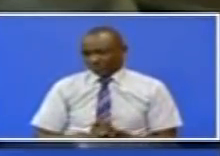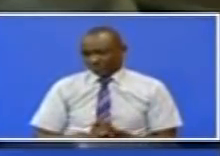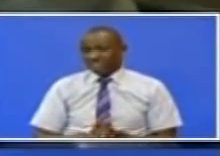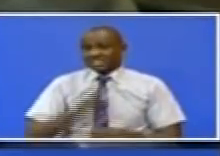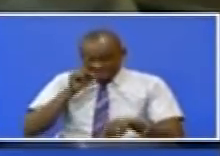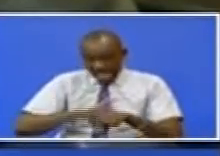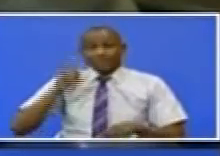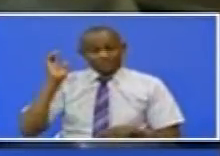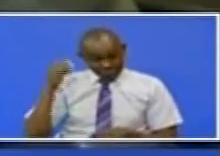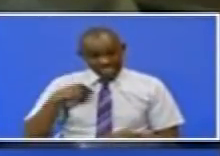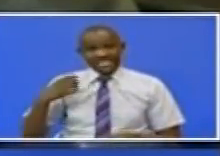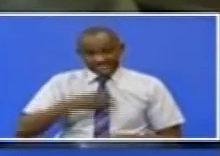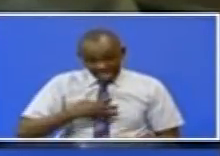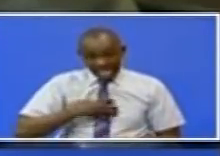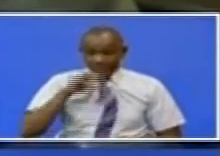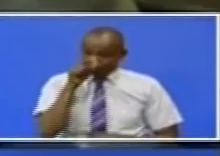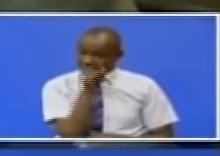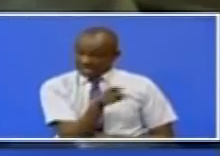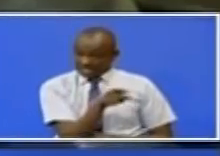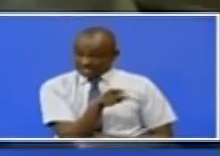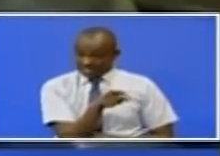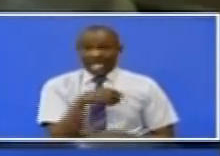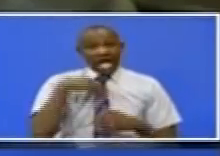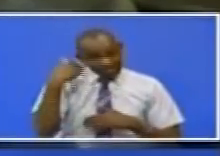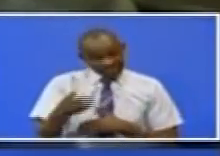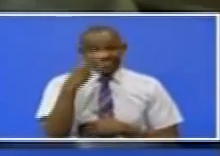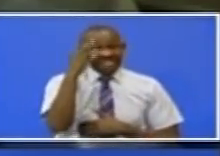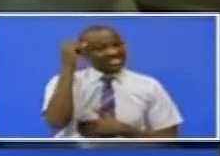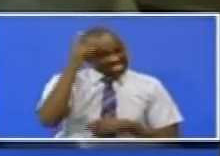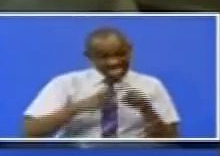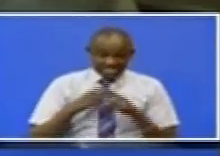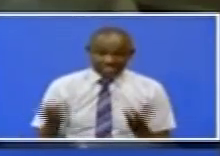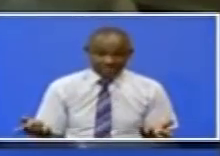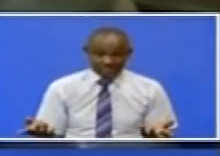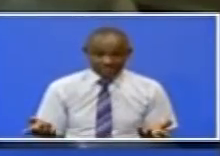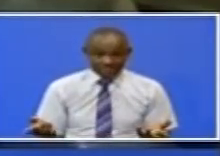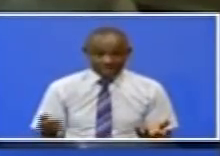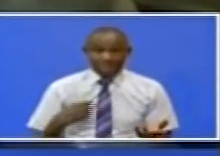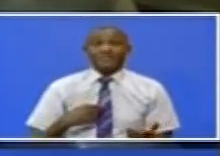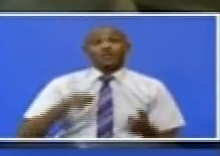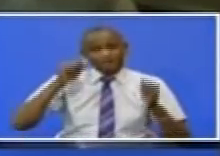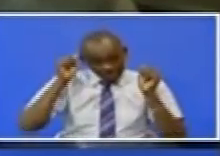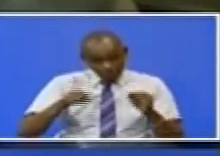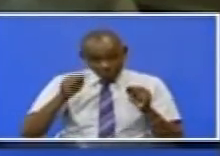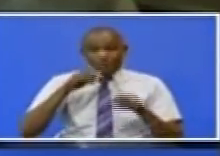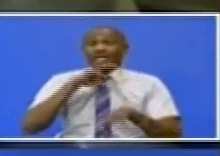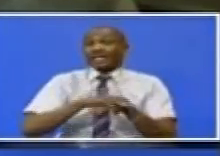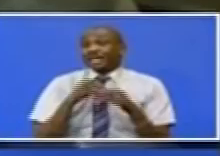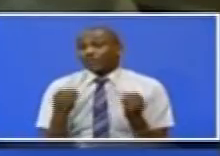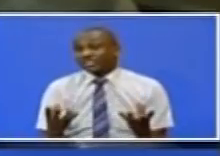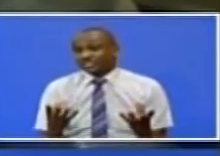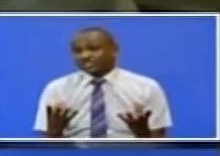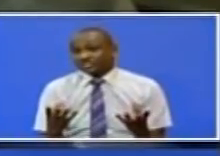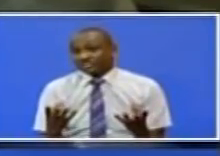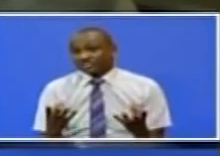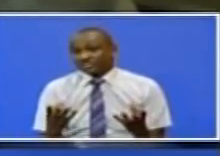I retire from the bench after 30 years, I will be entitled